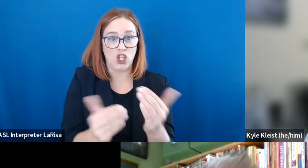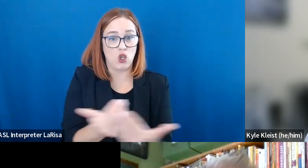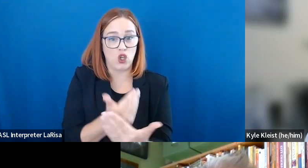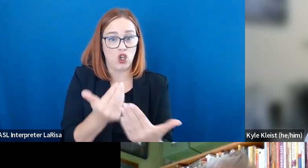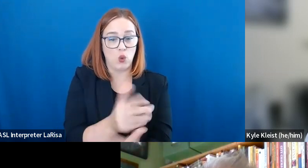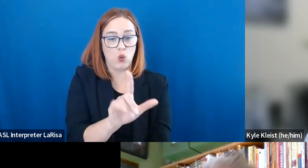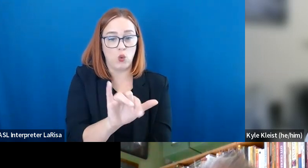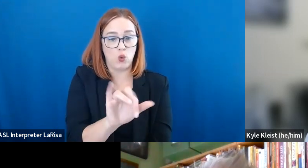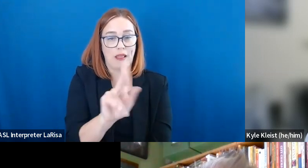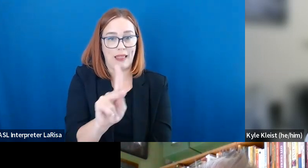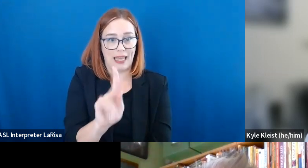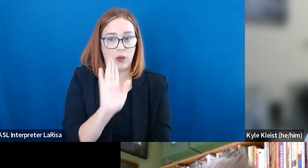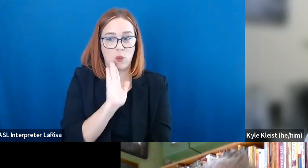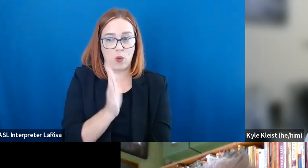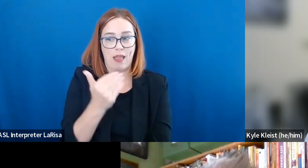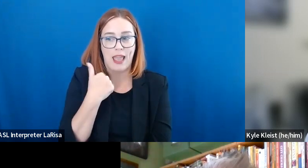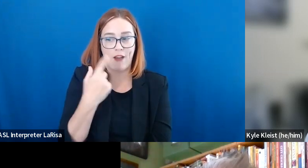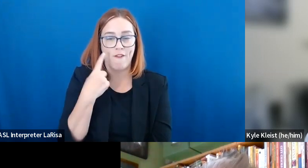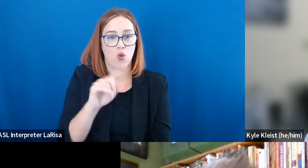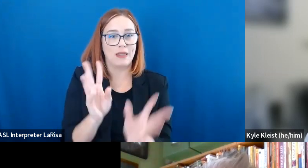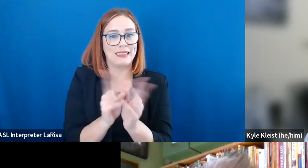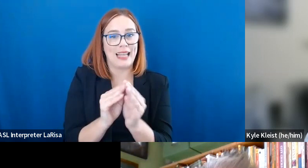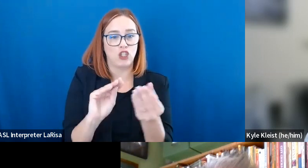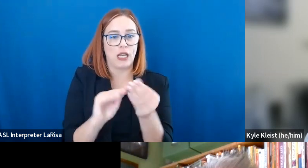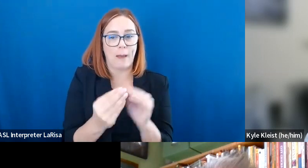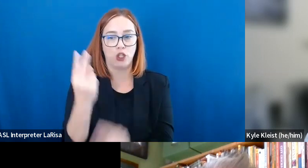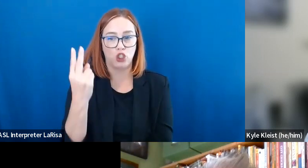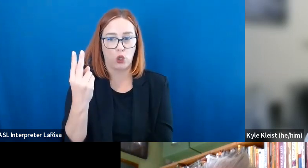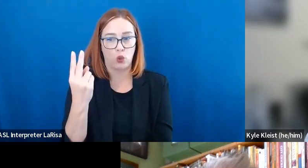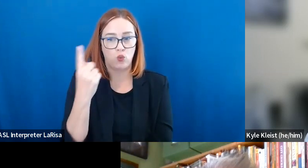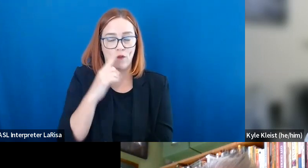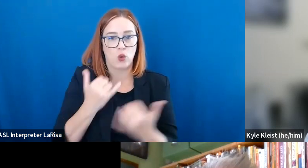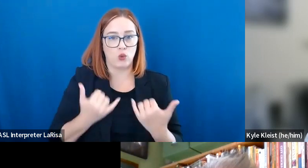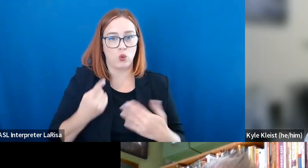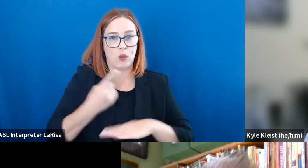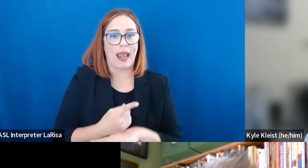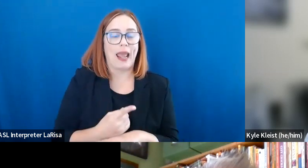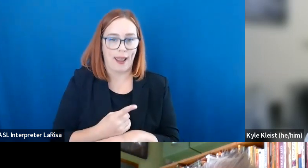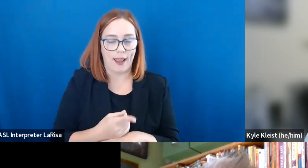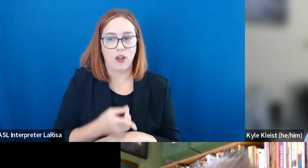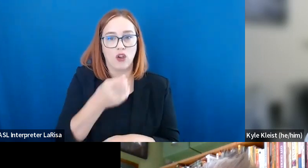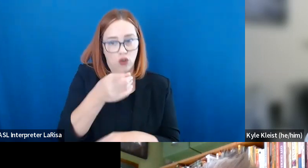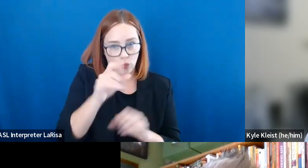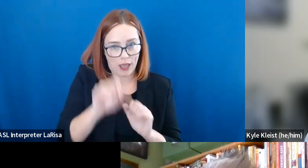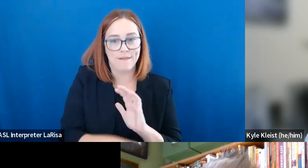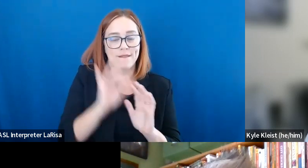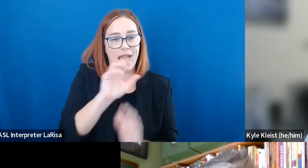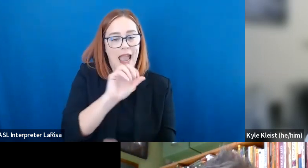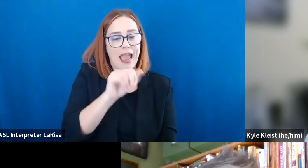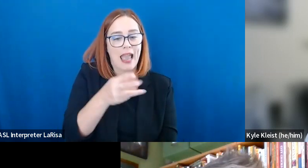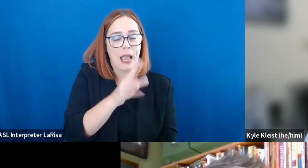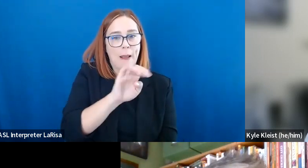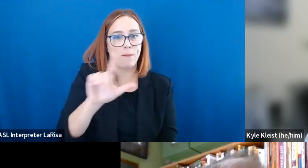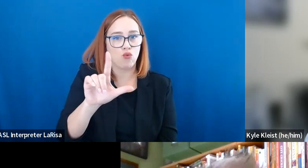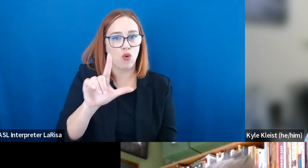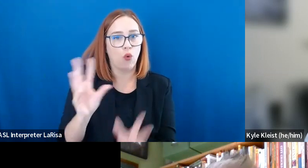link for session number 2 for today's conference. You can find those links in the April conference